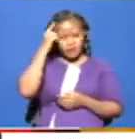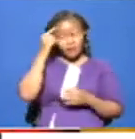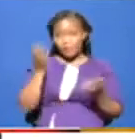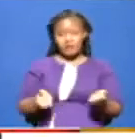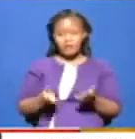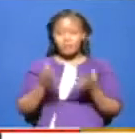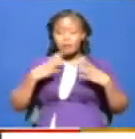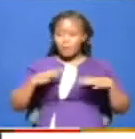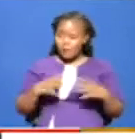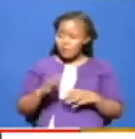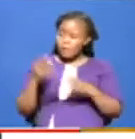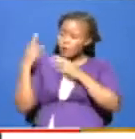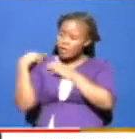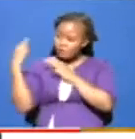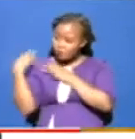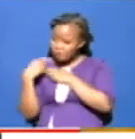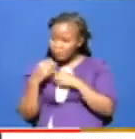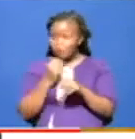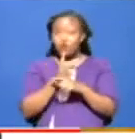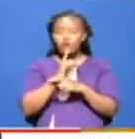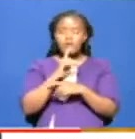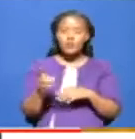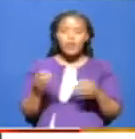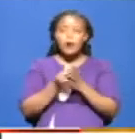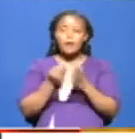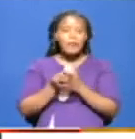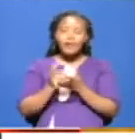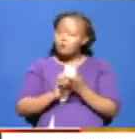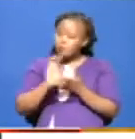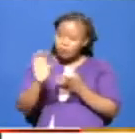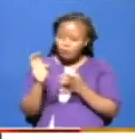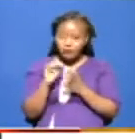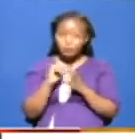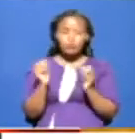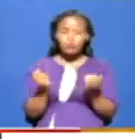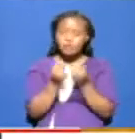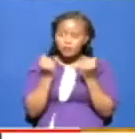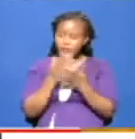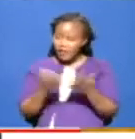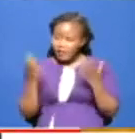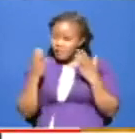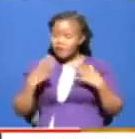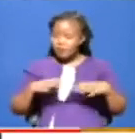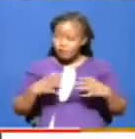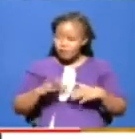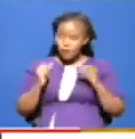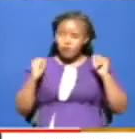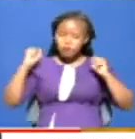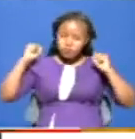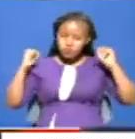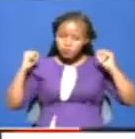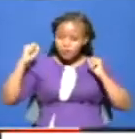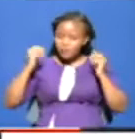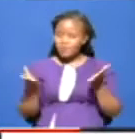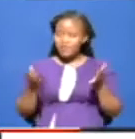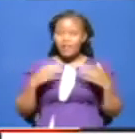tasked to ensure that this money is released to save assets of pastoralists by way of offtake have let him